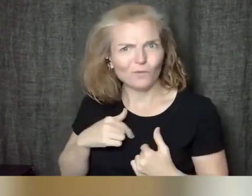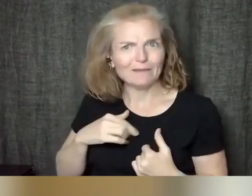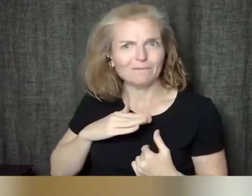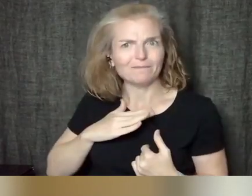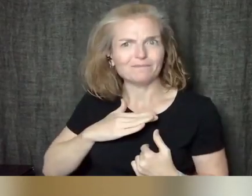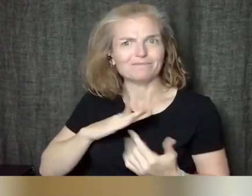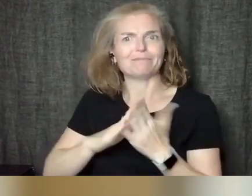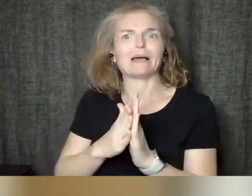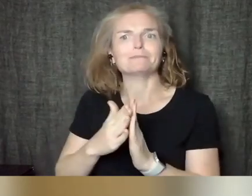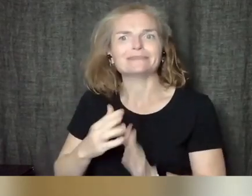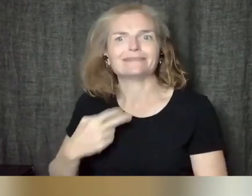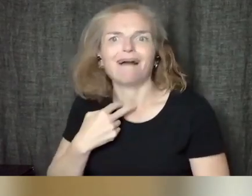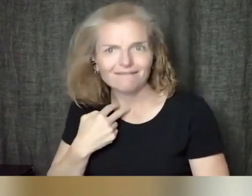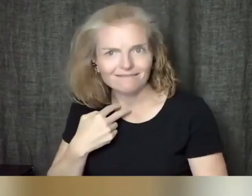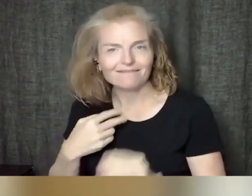them. Sometimes